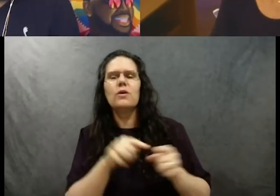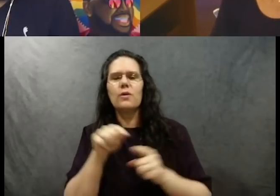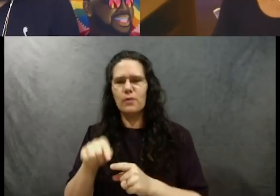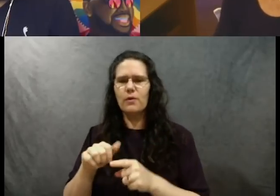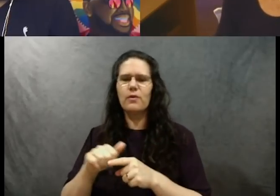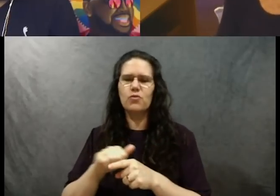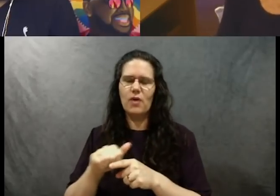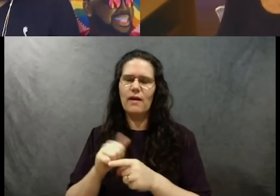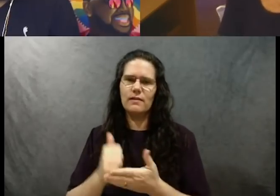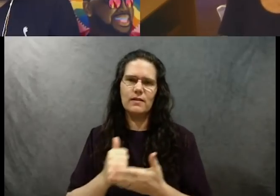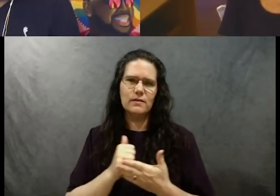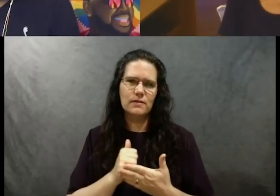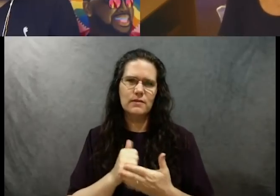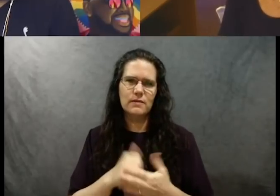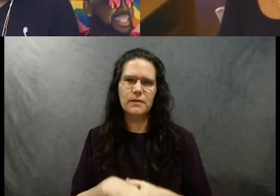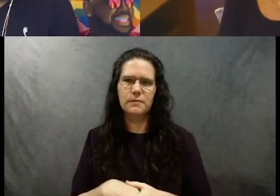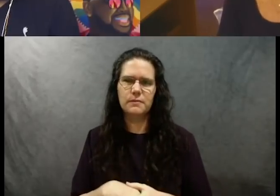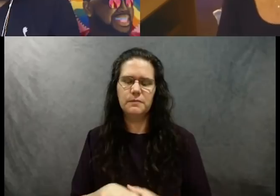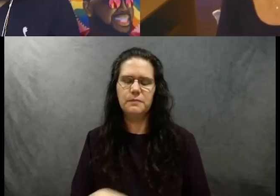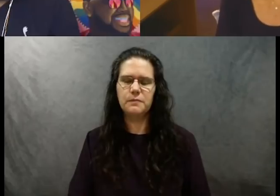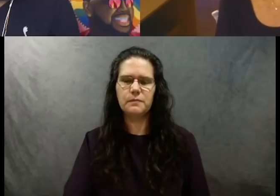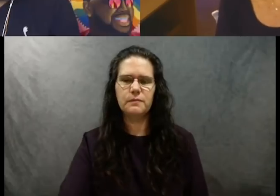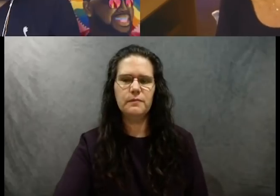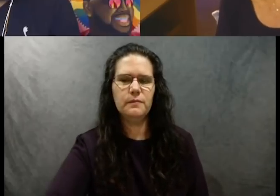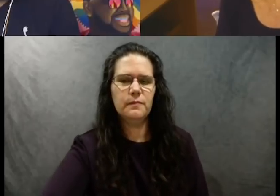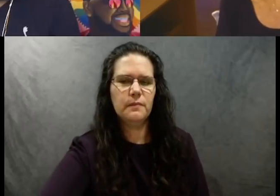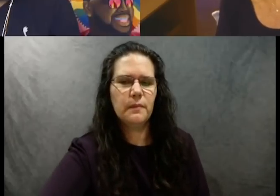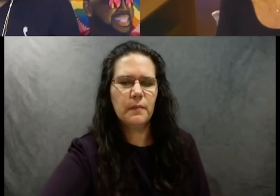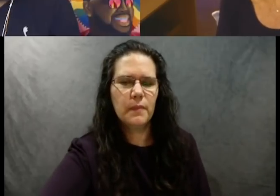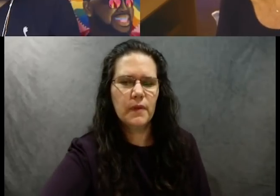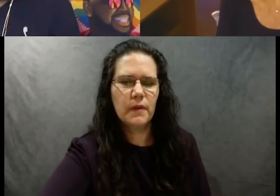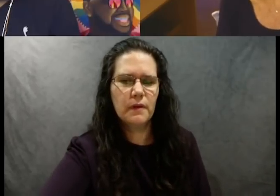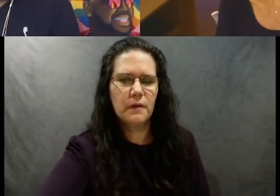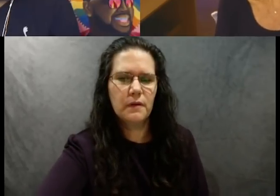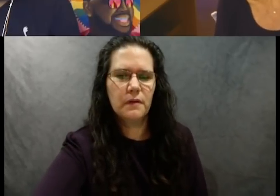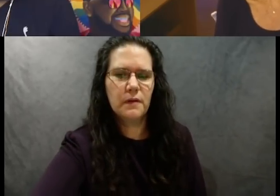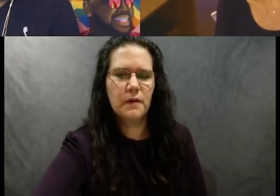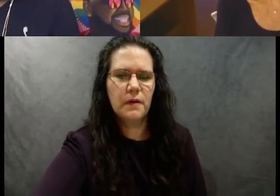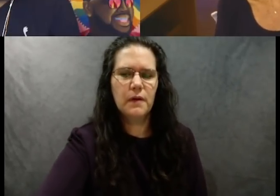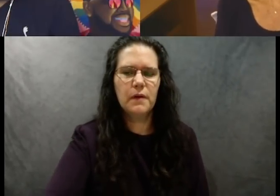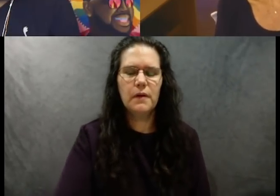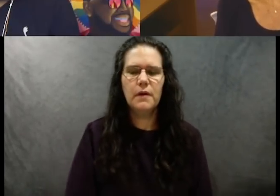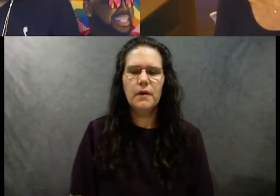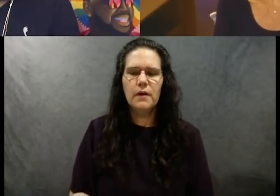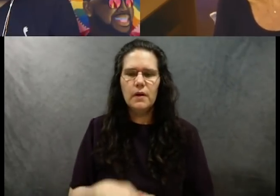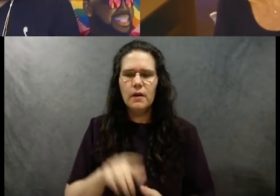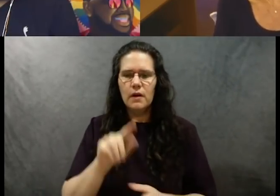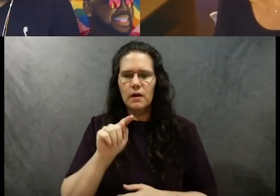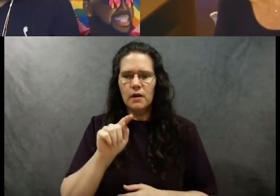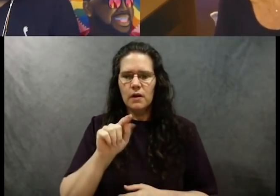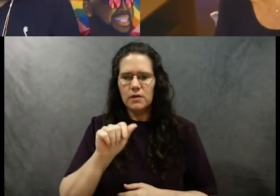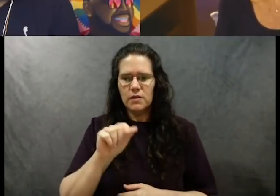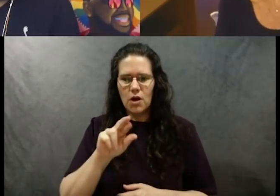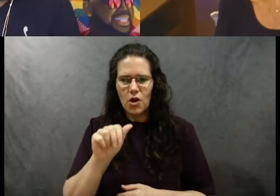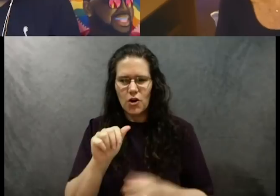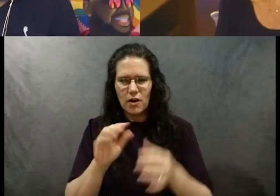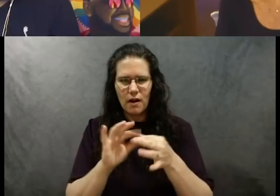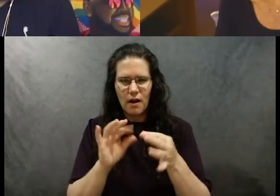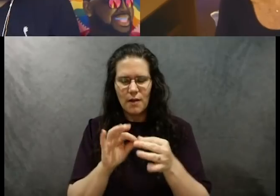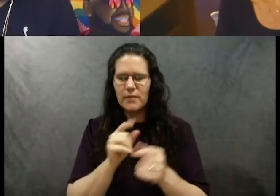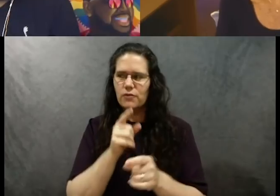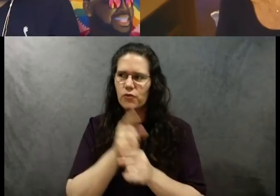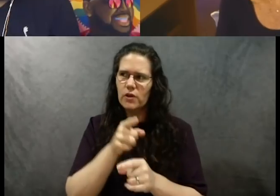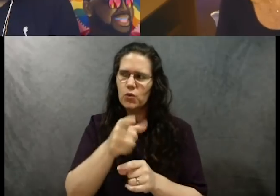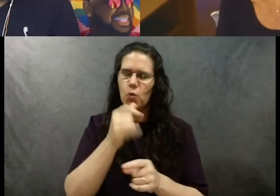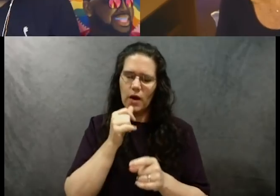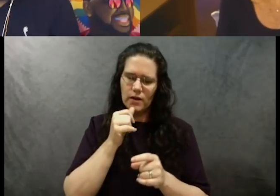Yeah, so I guess, you know, I'm wondering, because you wanted to explore love and fear, and mm-hmm. fear